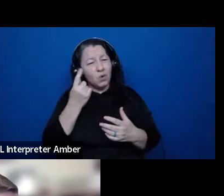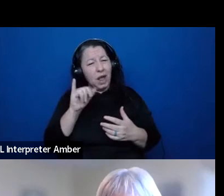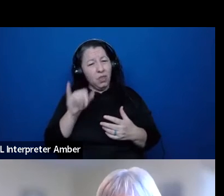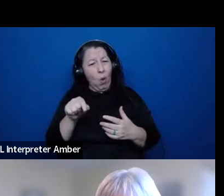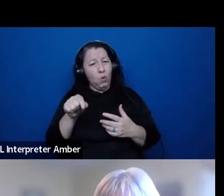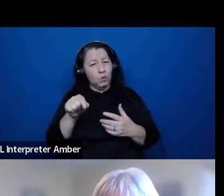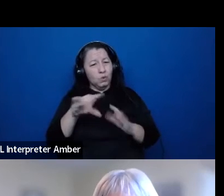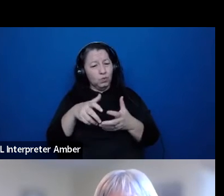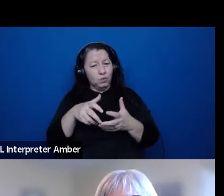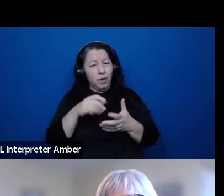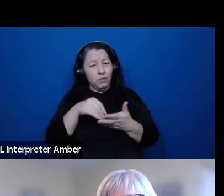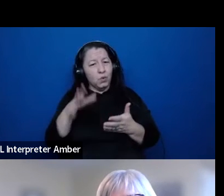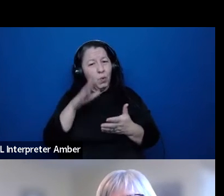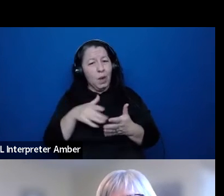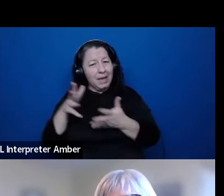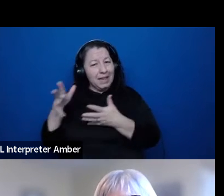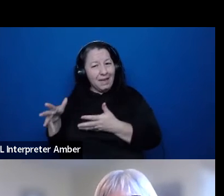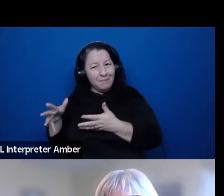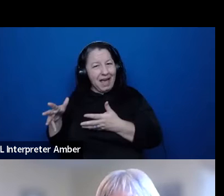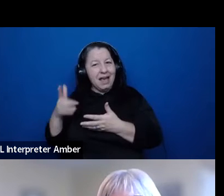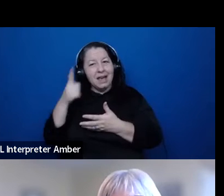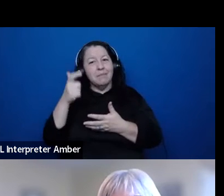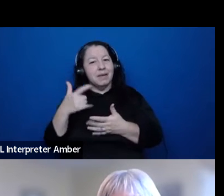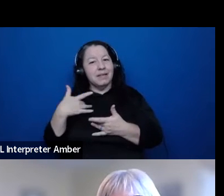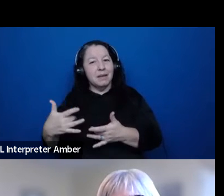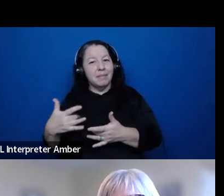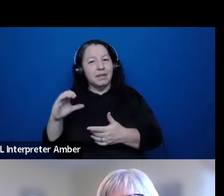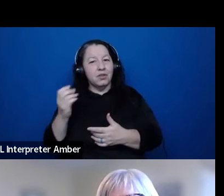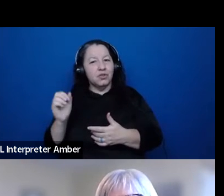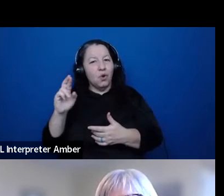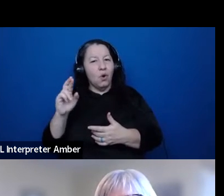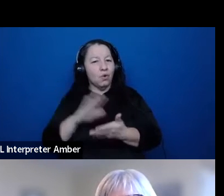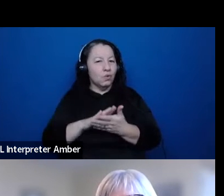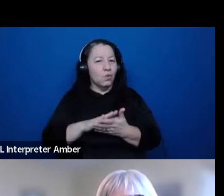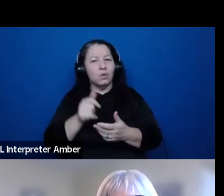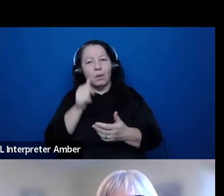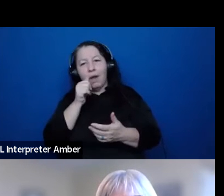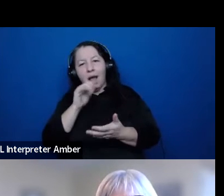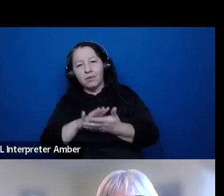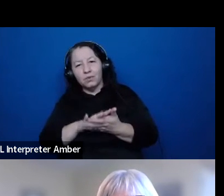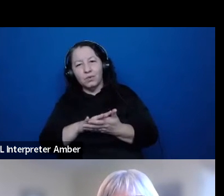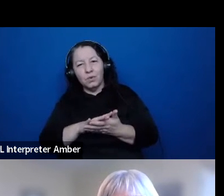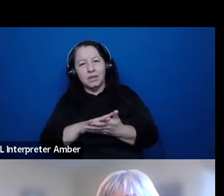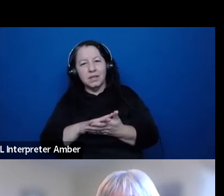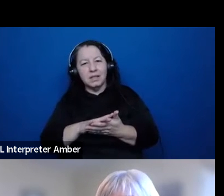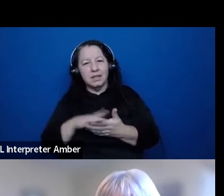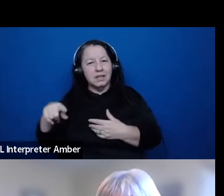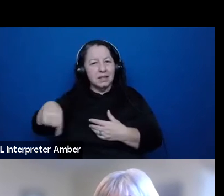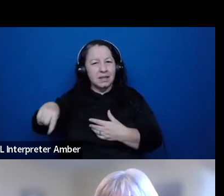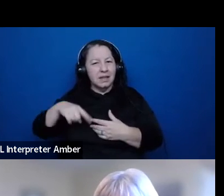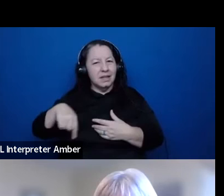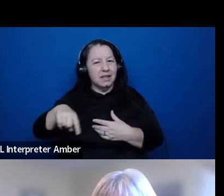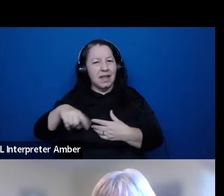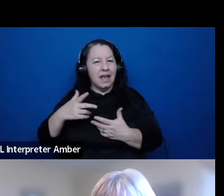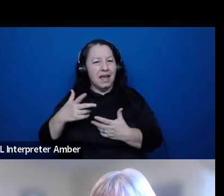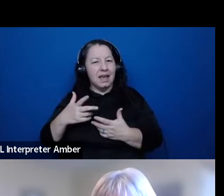because typically, whether it's charter schools or private schools, they, with the thing